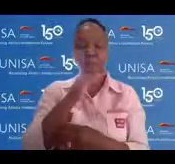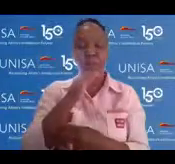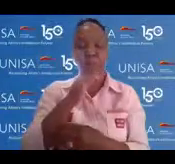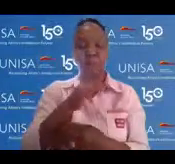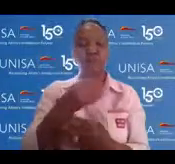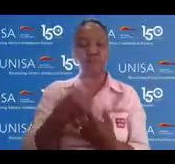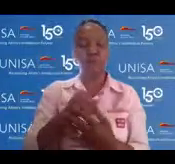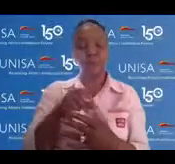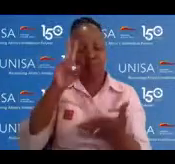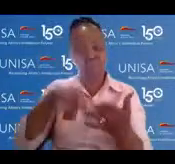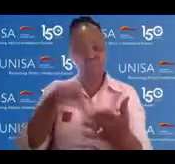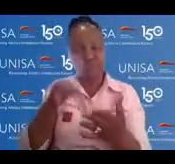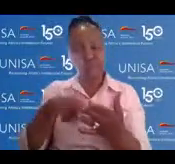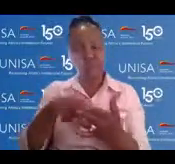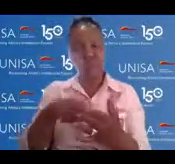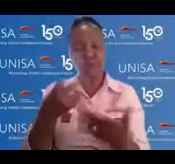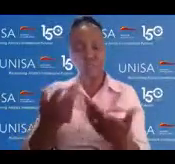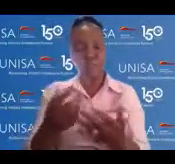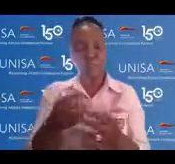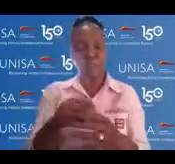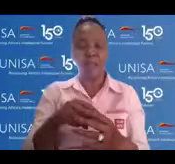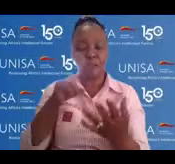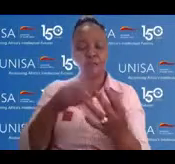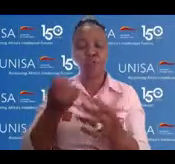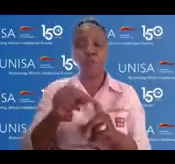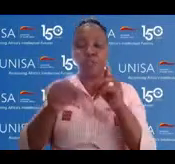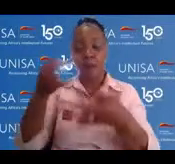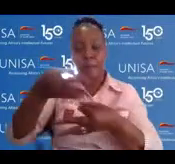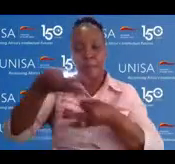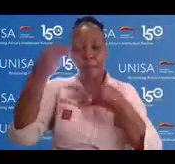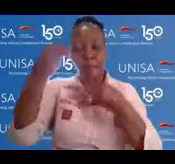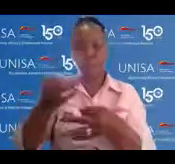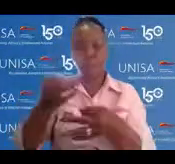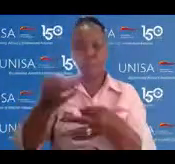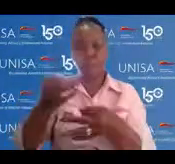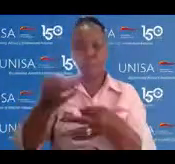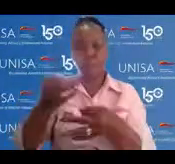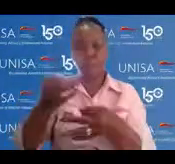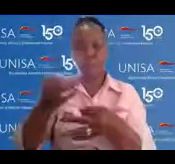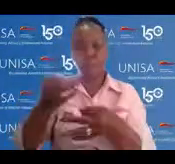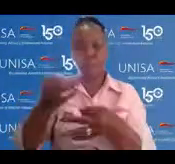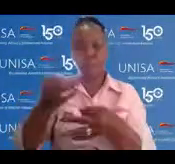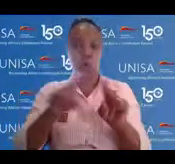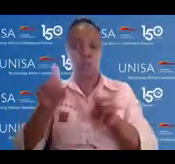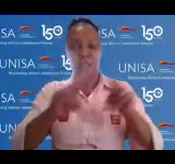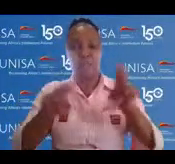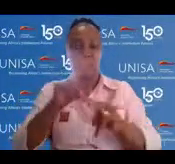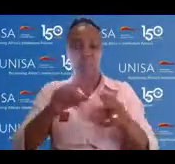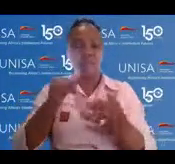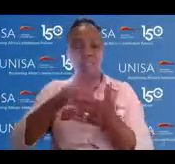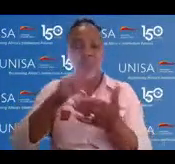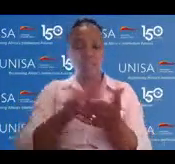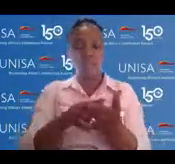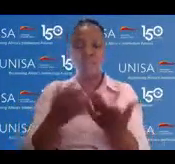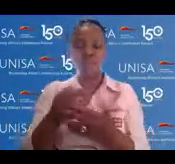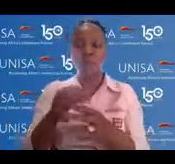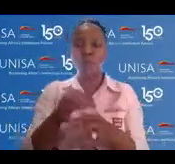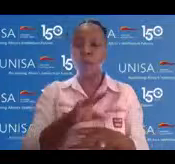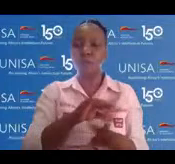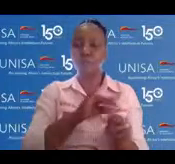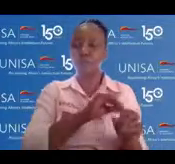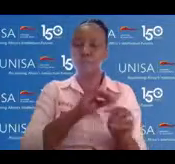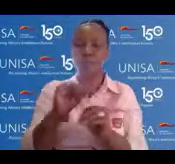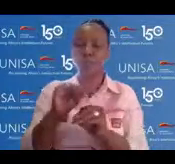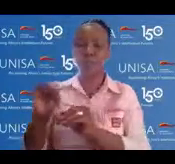most cases. So we don't say you must be downloading or checking the Invigilator, because you will have some delay. At least a day